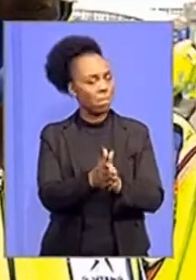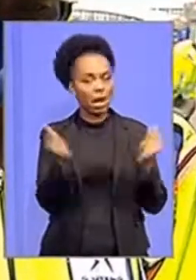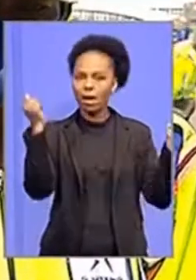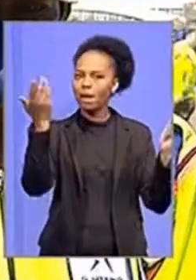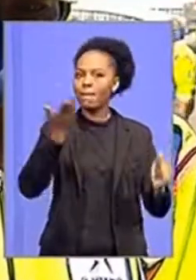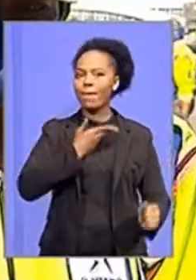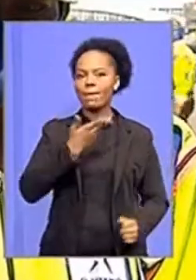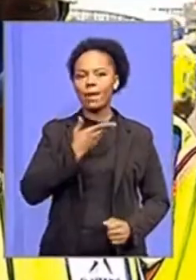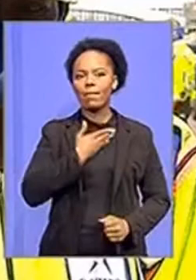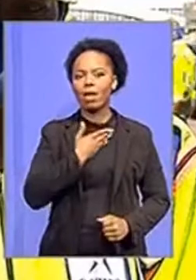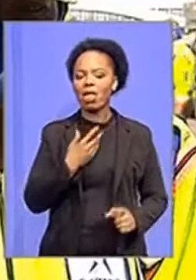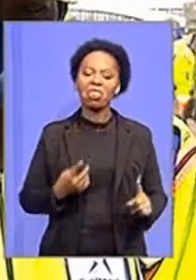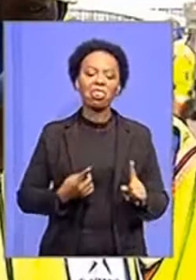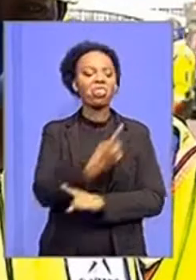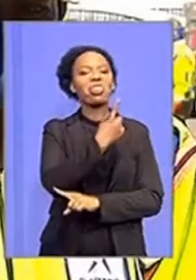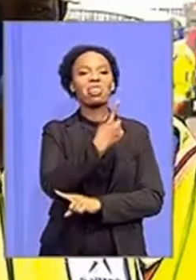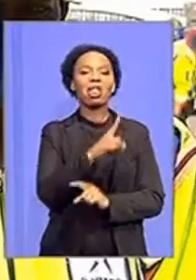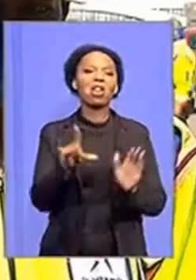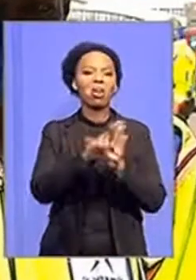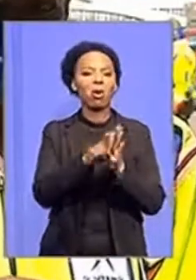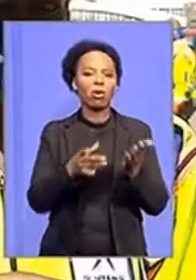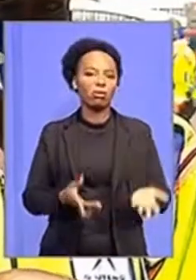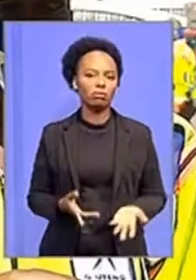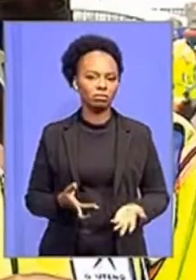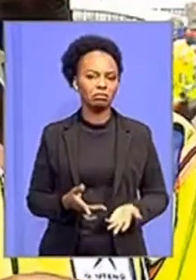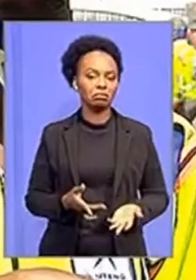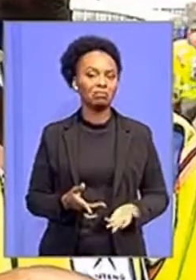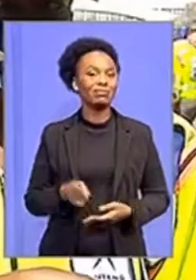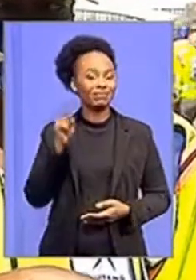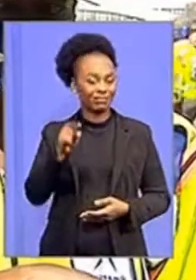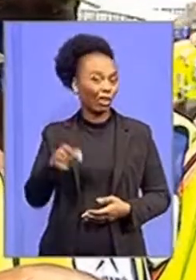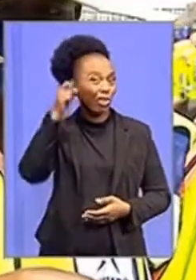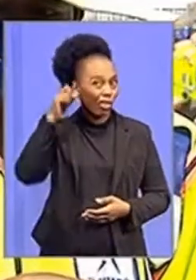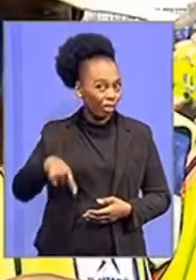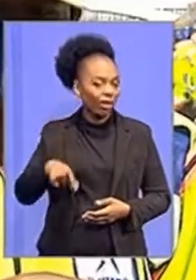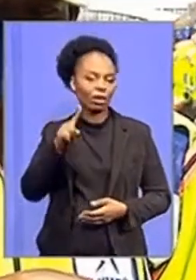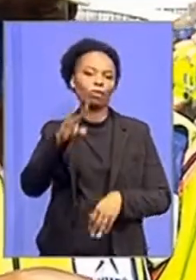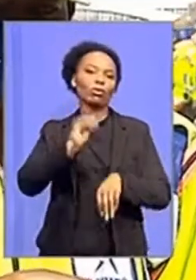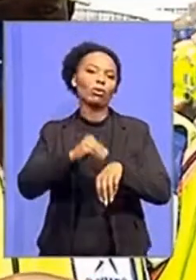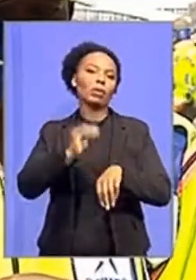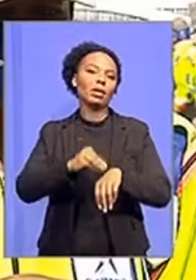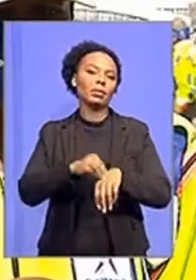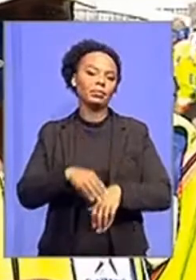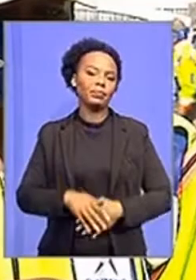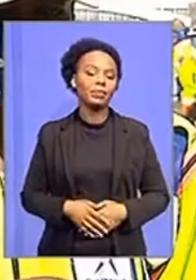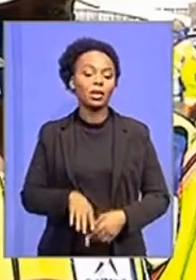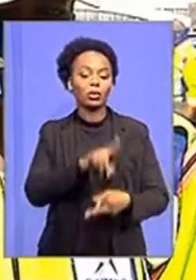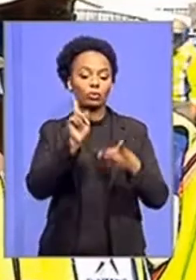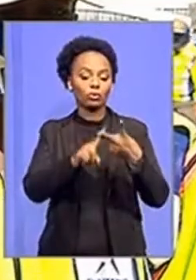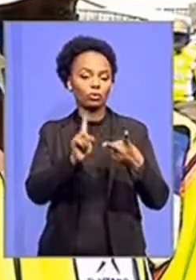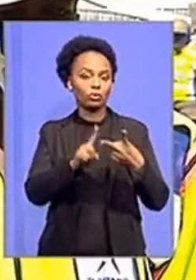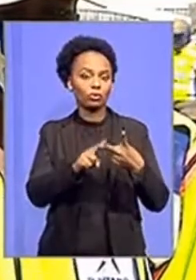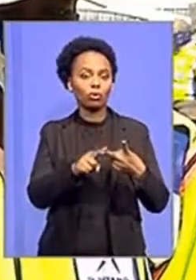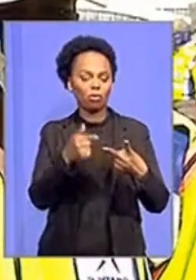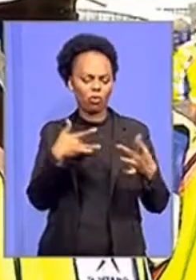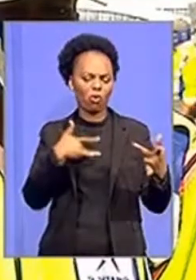disregarding the laws on the roads. That is a big problem. Number two, is deeply concerning that